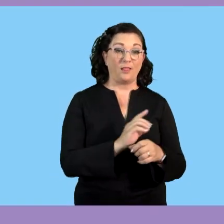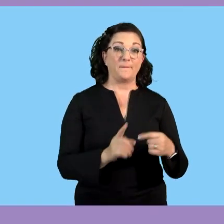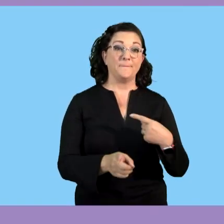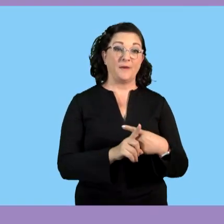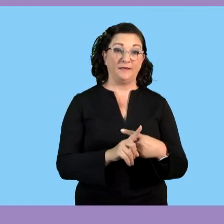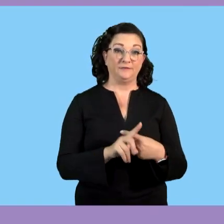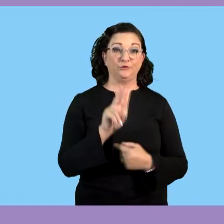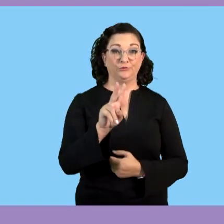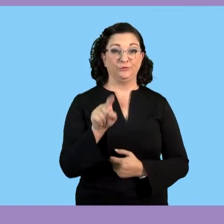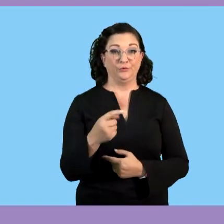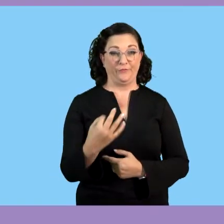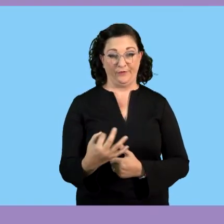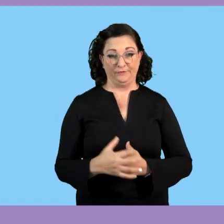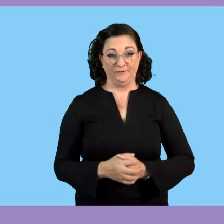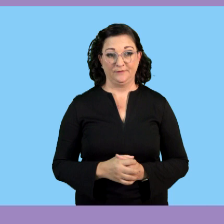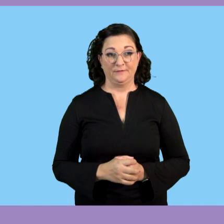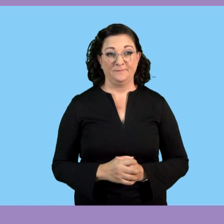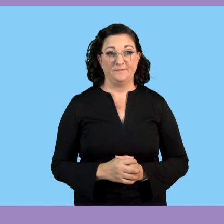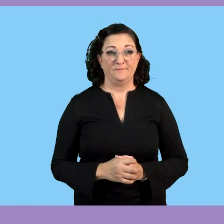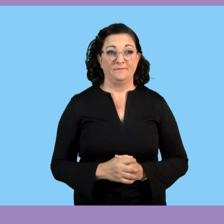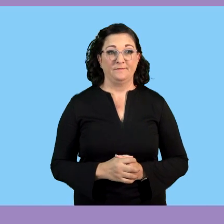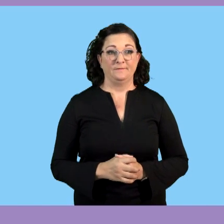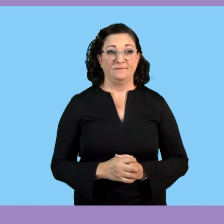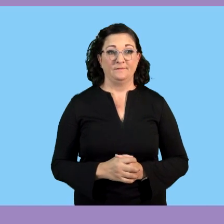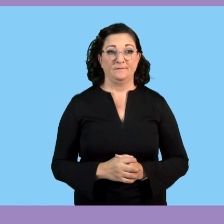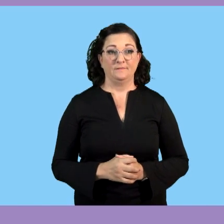plus 2/3.